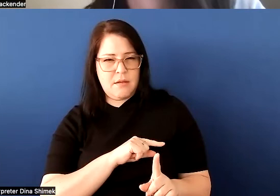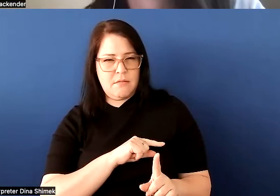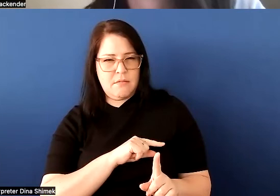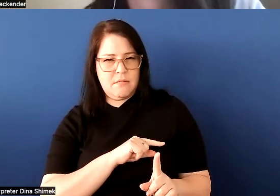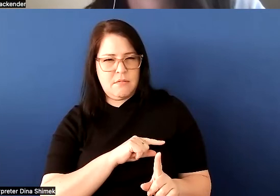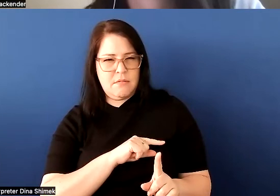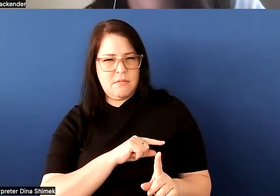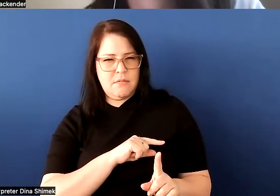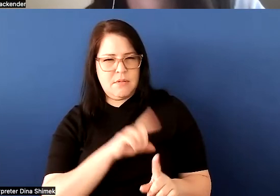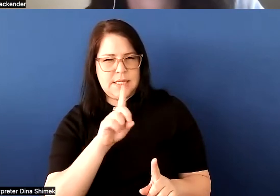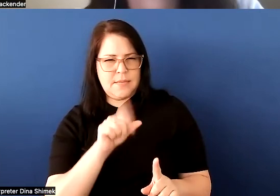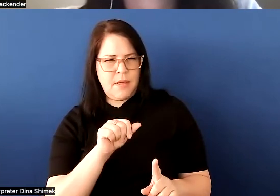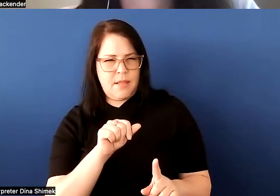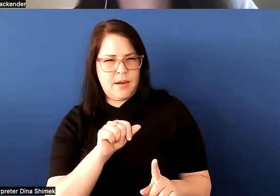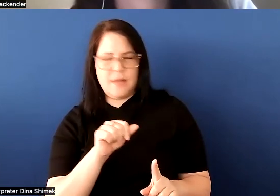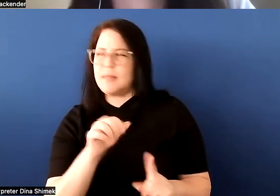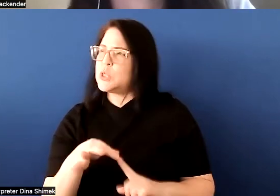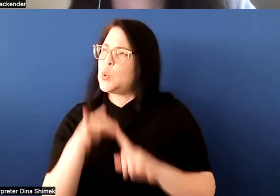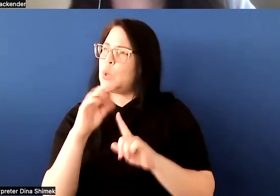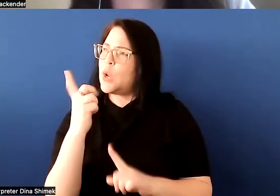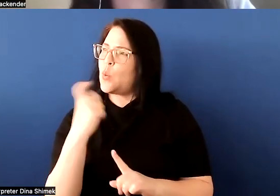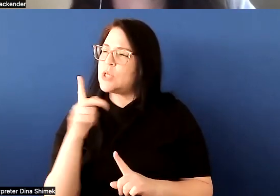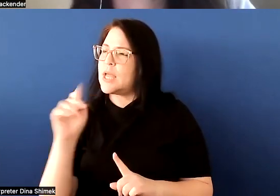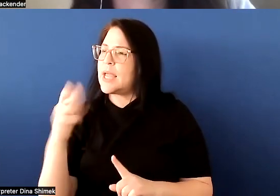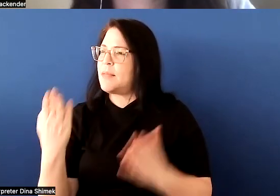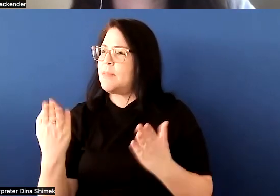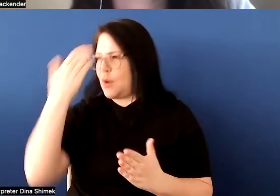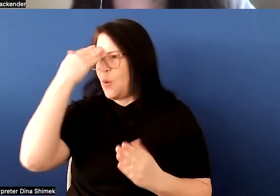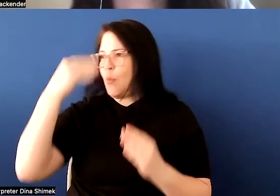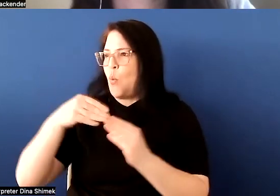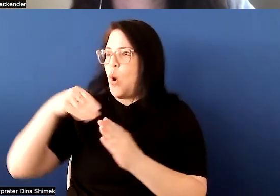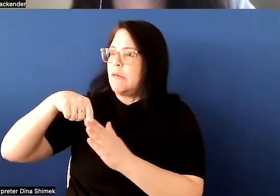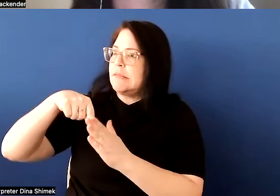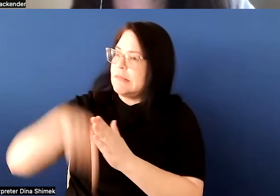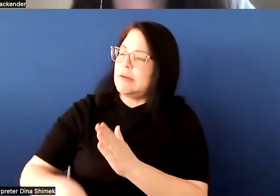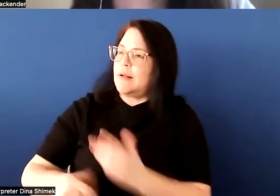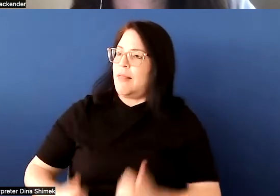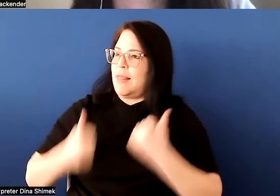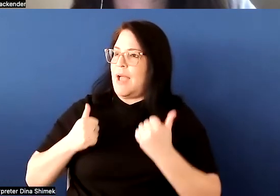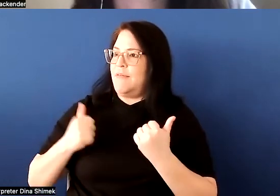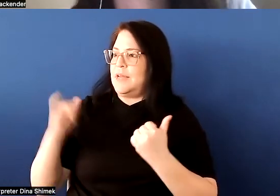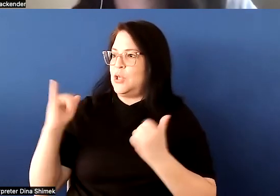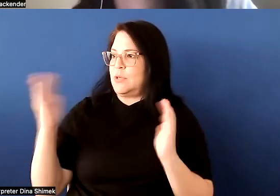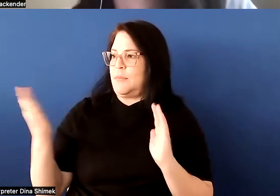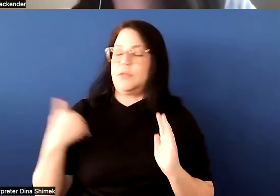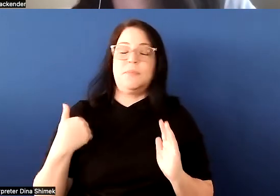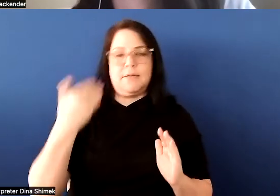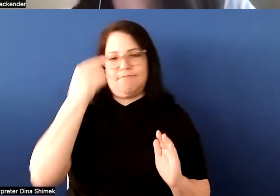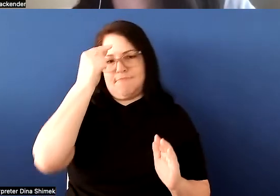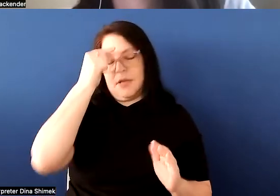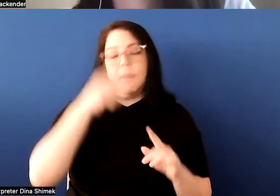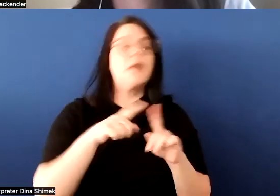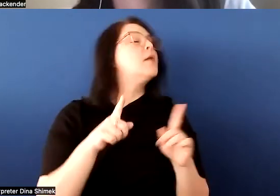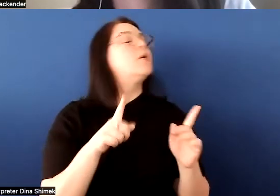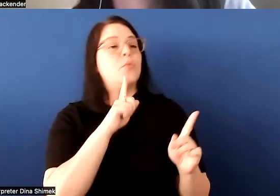unique question, right? Because if you think, and Keith could probably tell you more about life insurance than I, but life insurance really is for the benefit